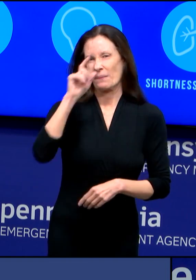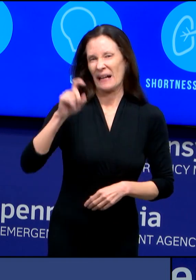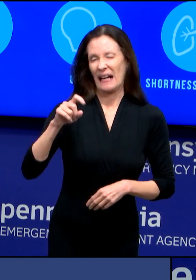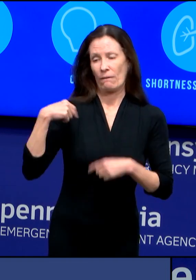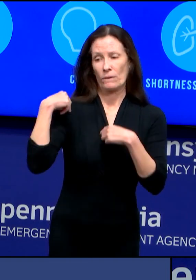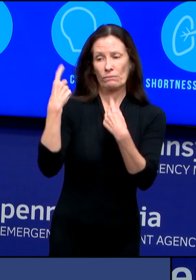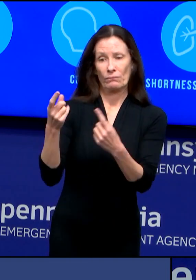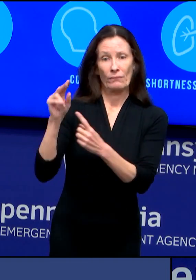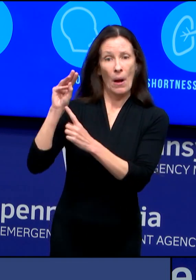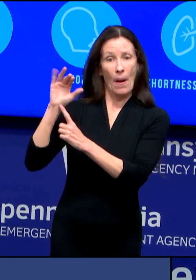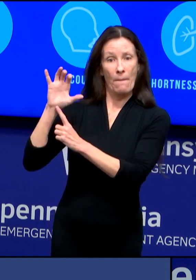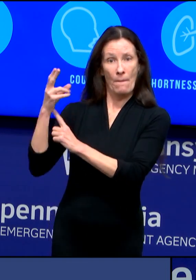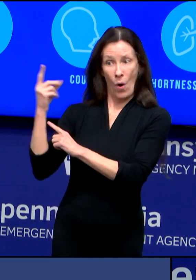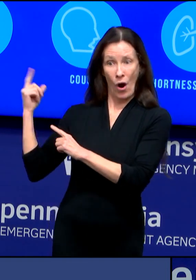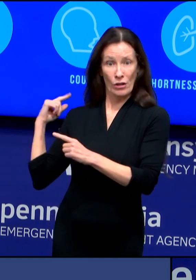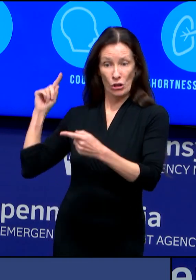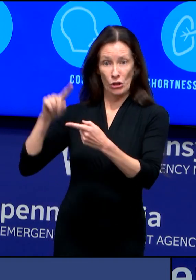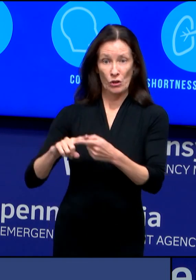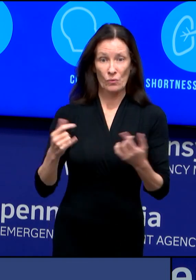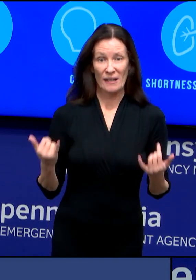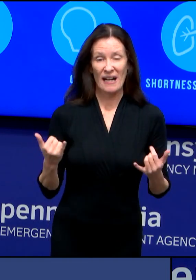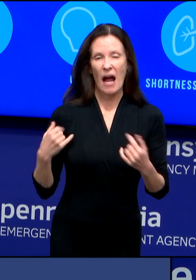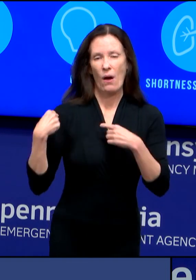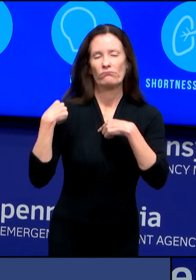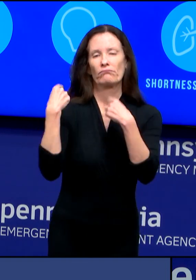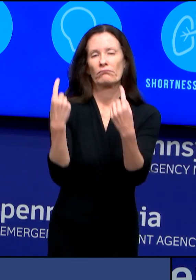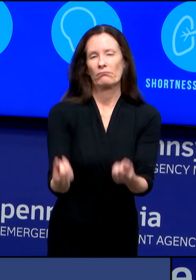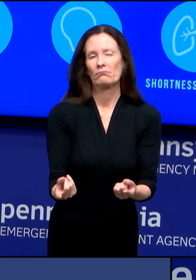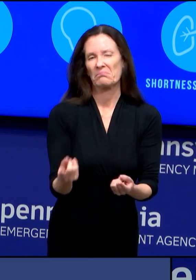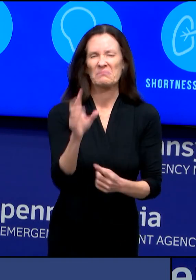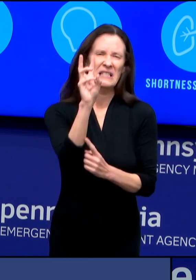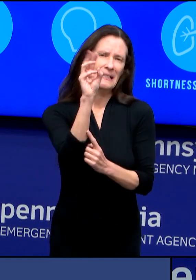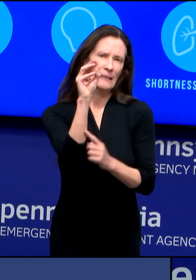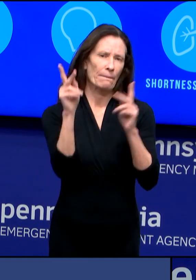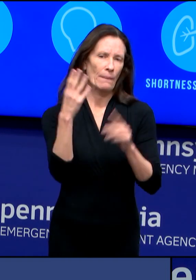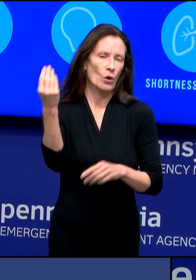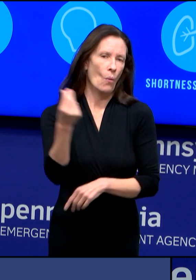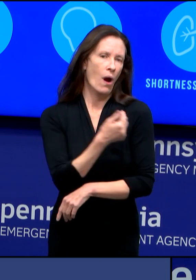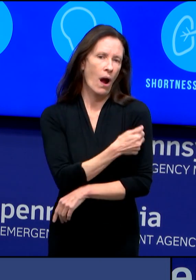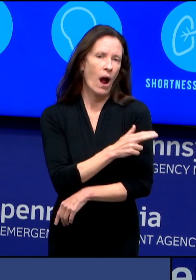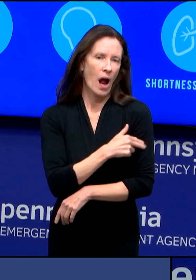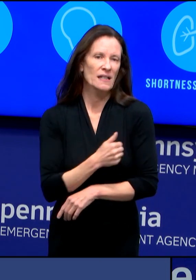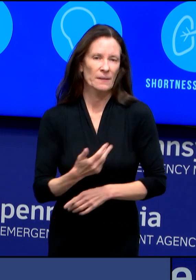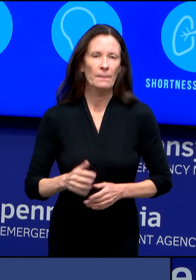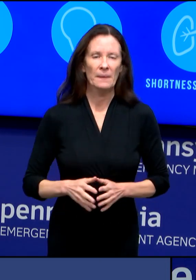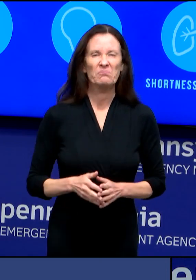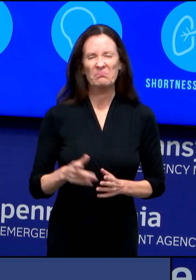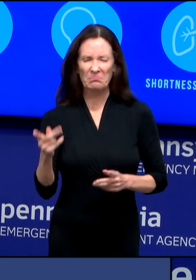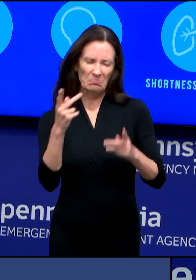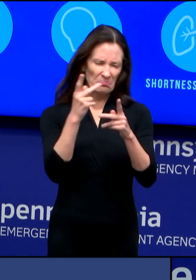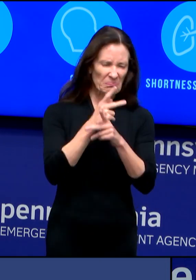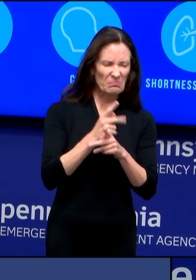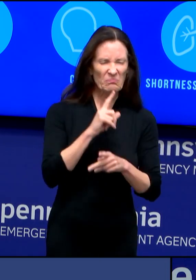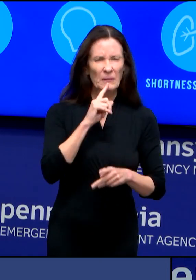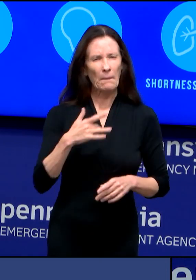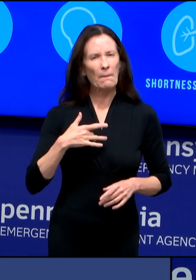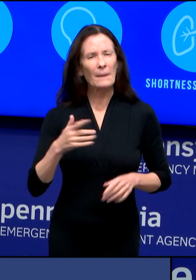cases of COVID-19. This is about 10% of people who have tested positive.